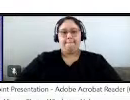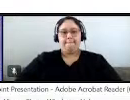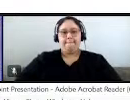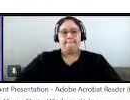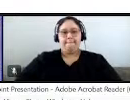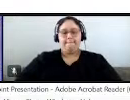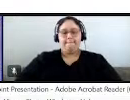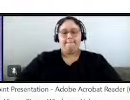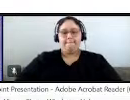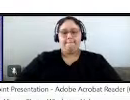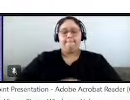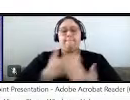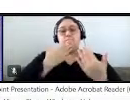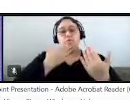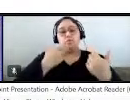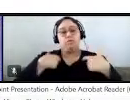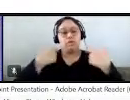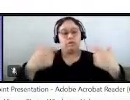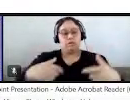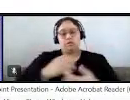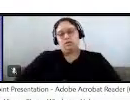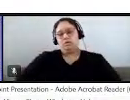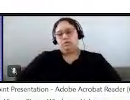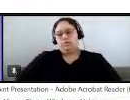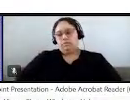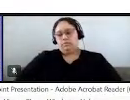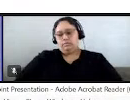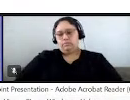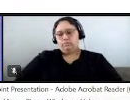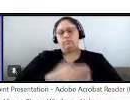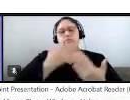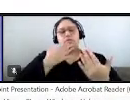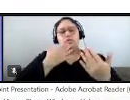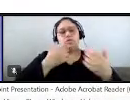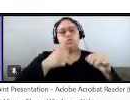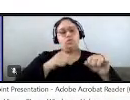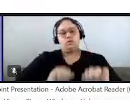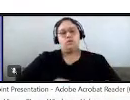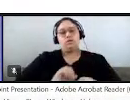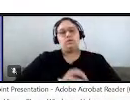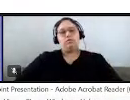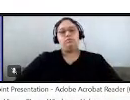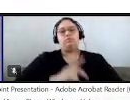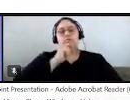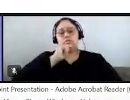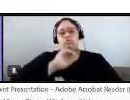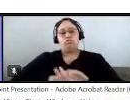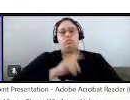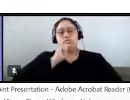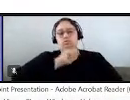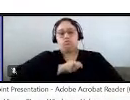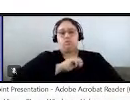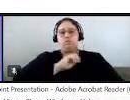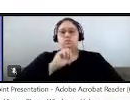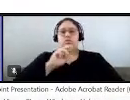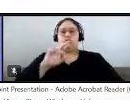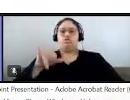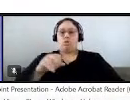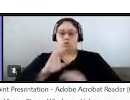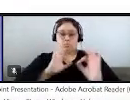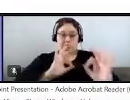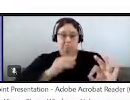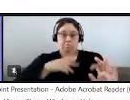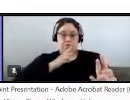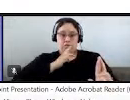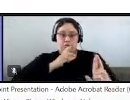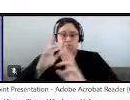Okay, sure. Thank you, Secretary. Thank you, Chairperson. I trust Mr. Javelin is in order that I respond to